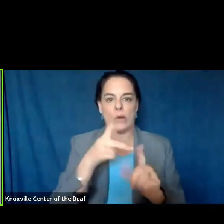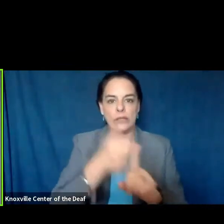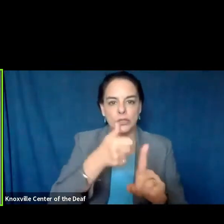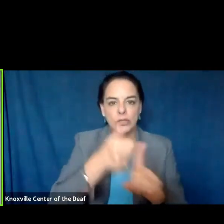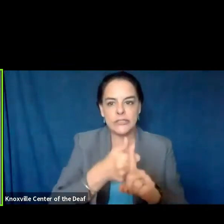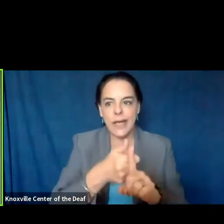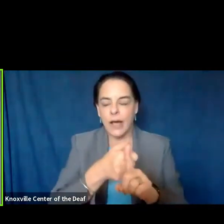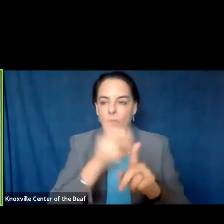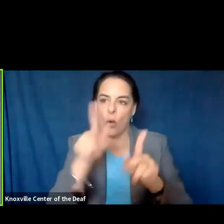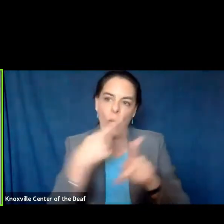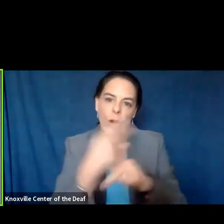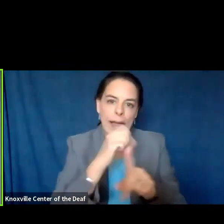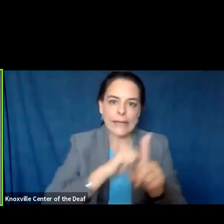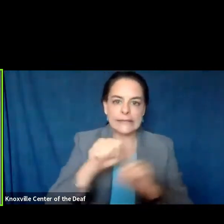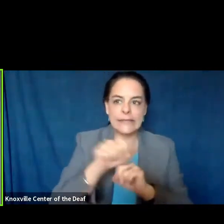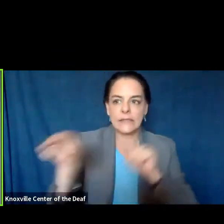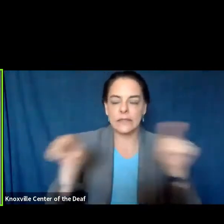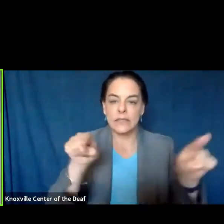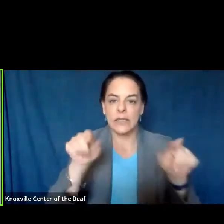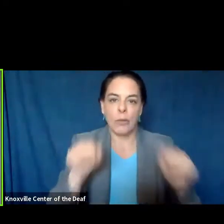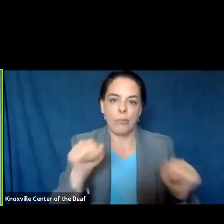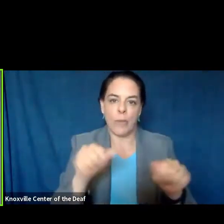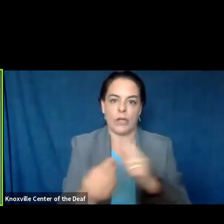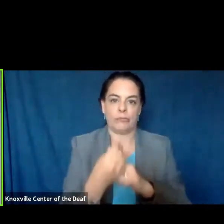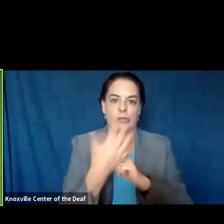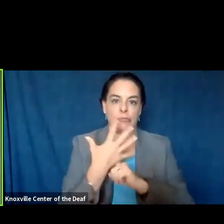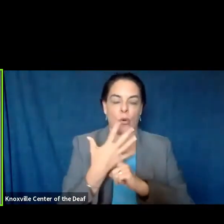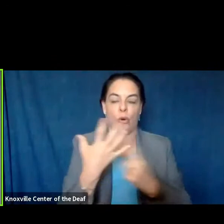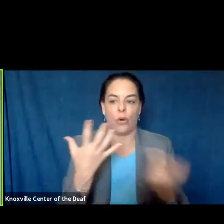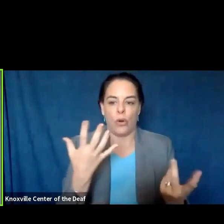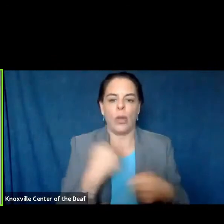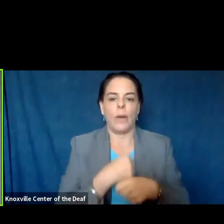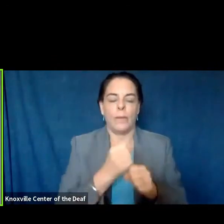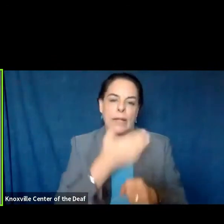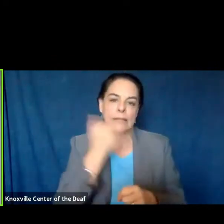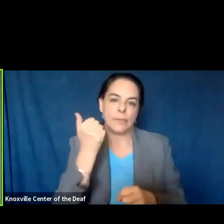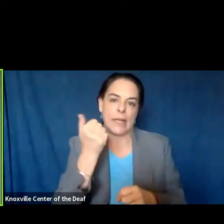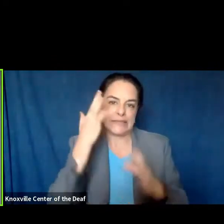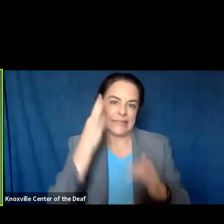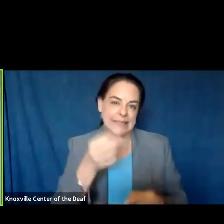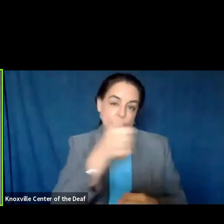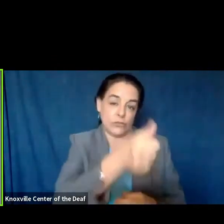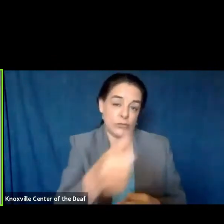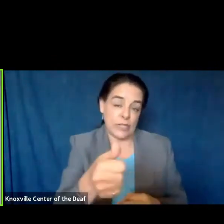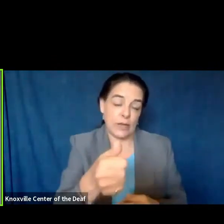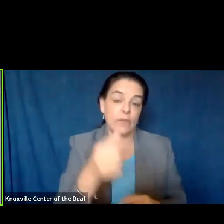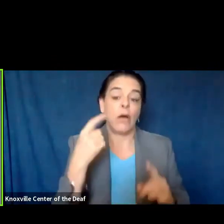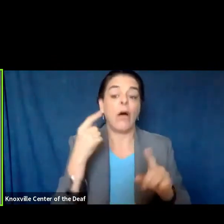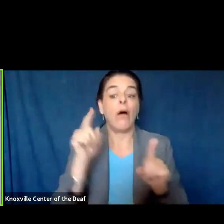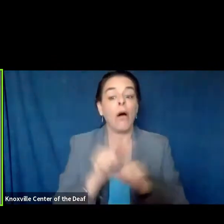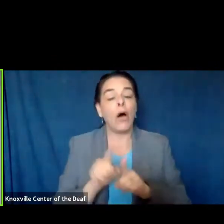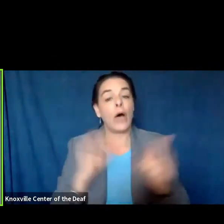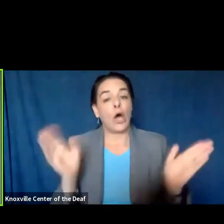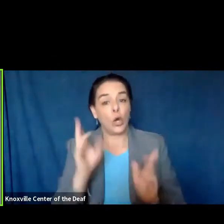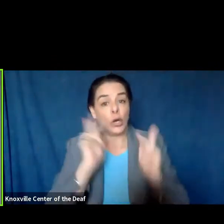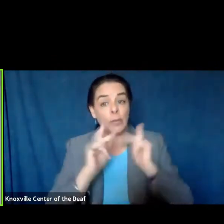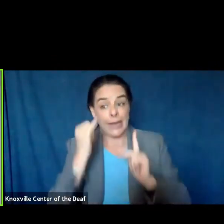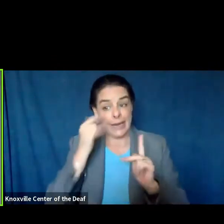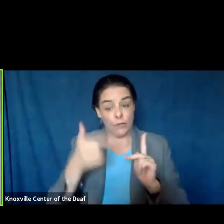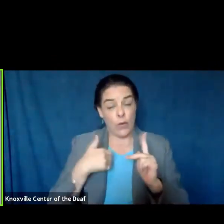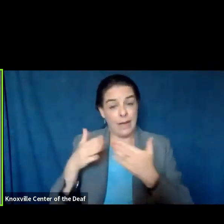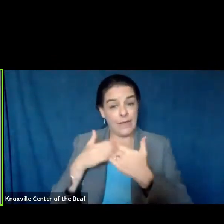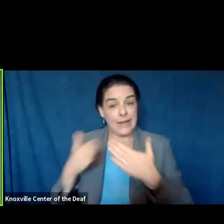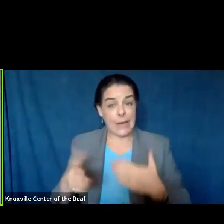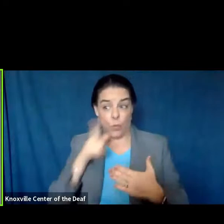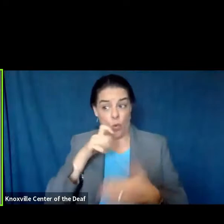situations they need to put themselves into for exposures, and just make the best decisions they can for themselves. And I also encourage people, if you know that you have a neighbor that